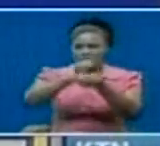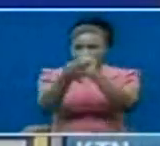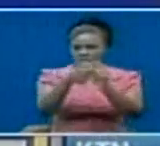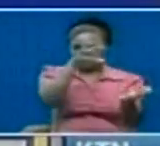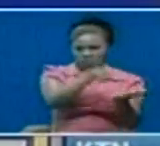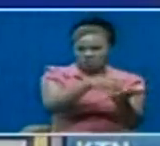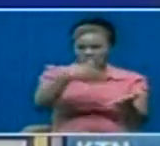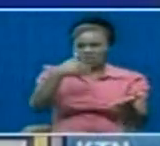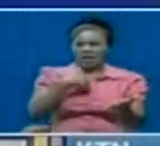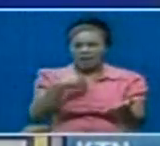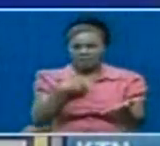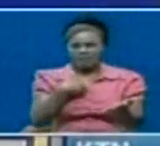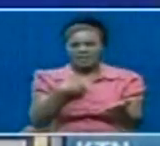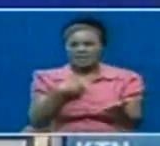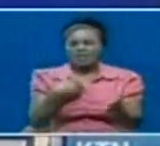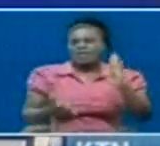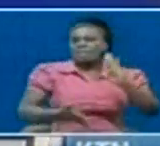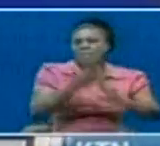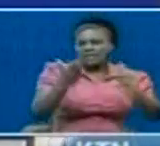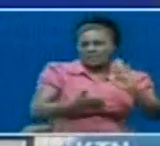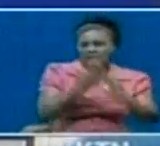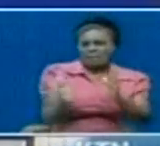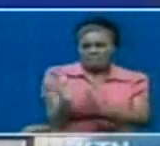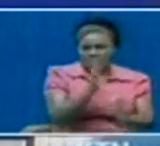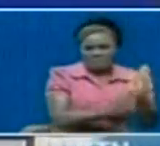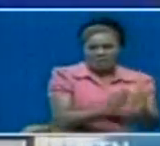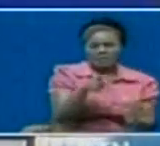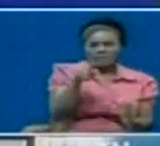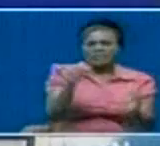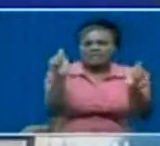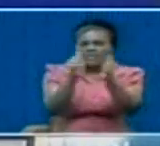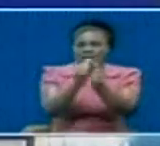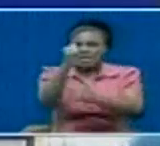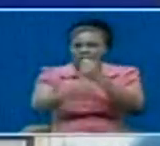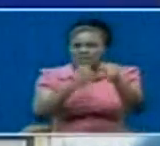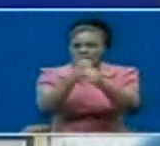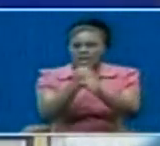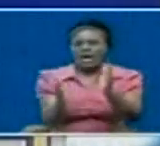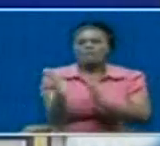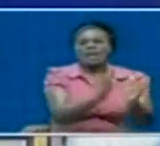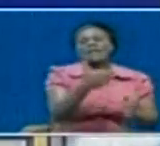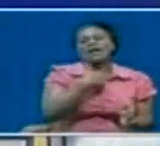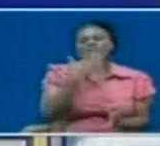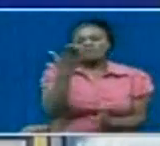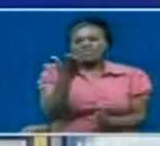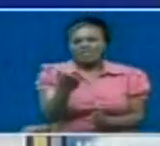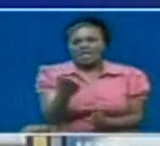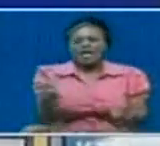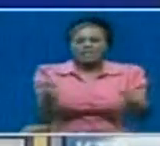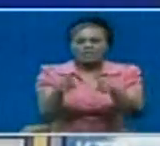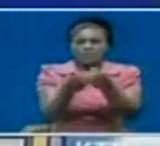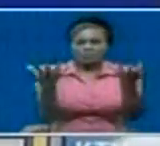we have the ending drought emergency strategy, which is a 10-year plan, which has been aligned to